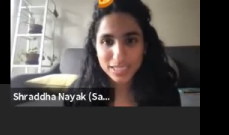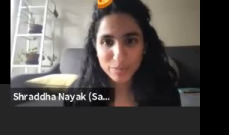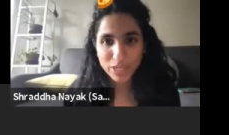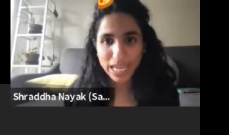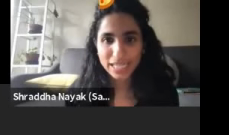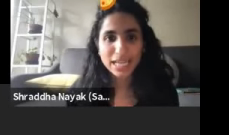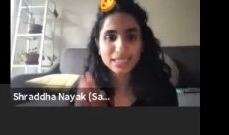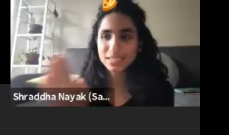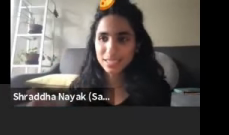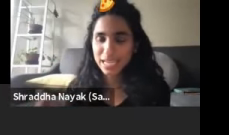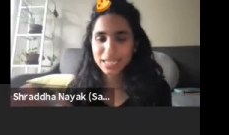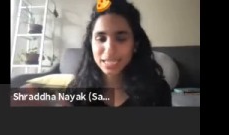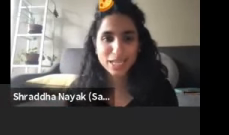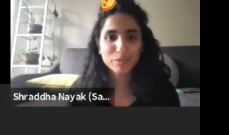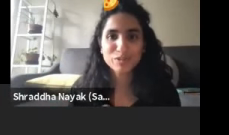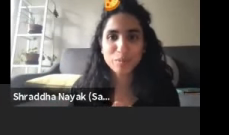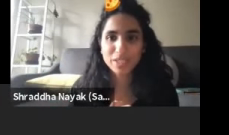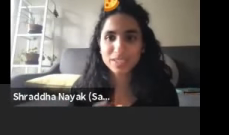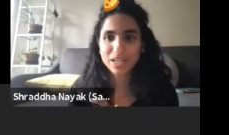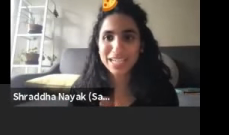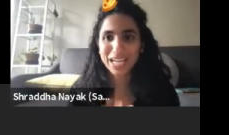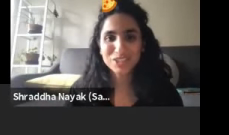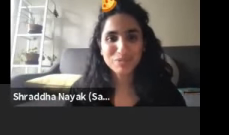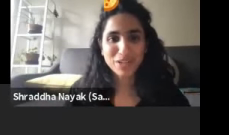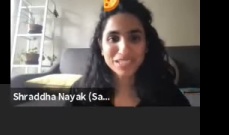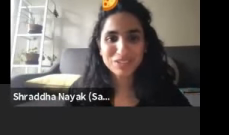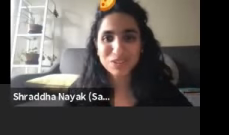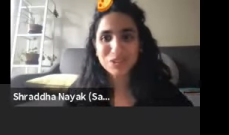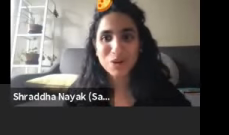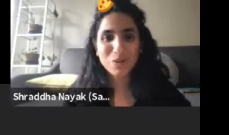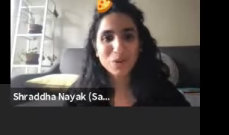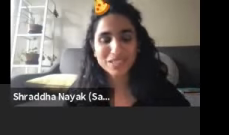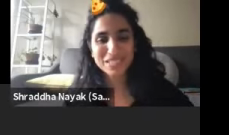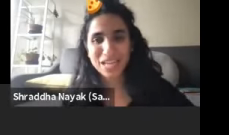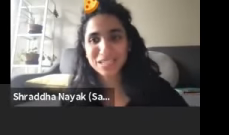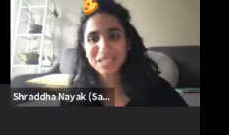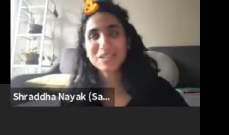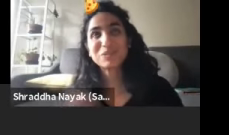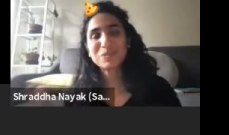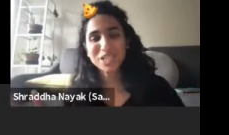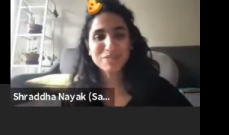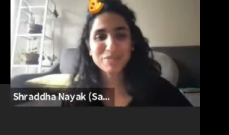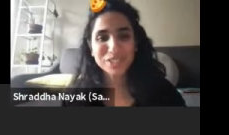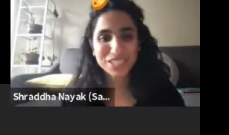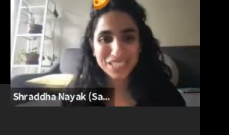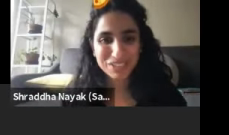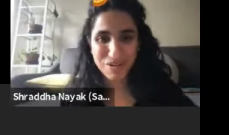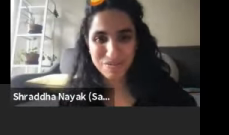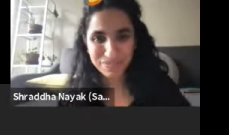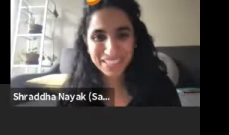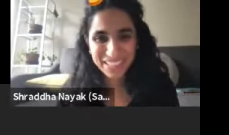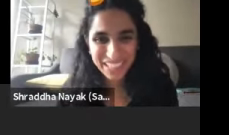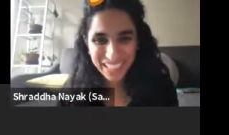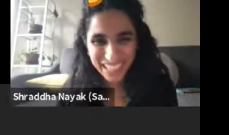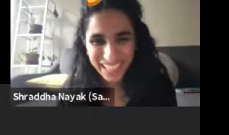fun step again. And this is again an example from Pixar, and extra points if you know what this which animation this is